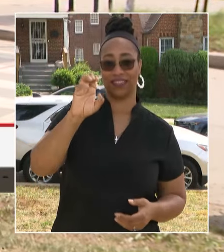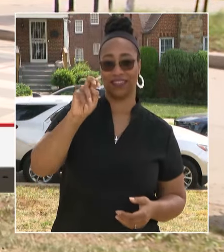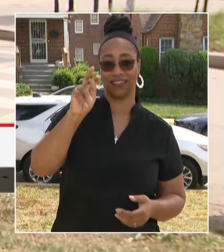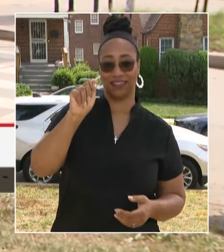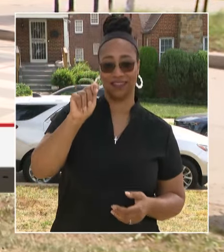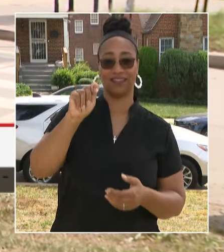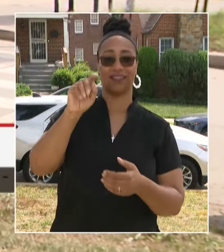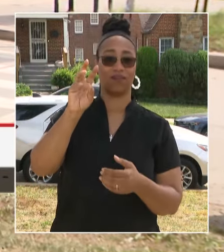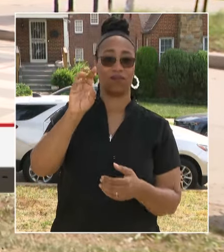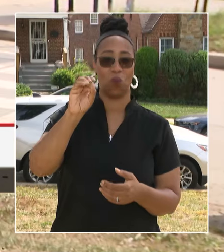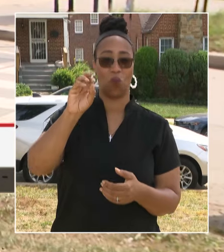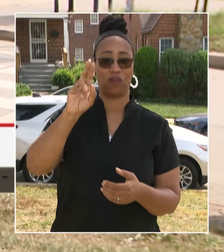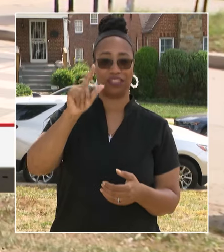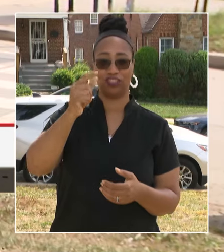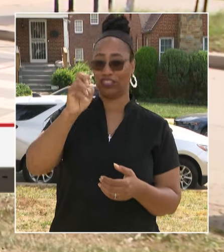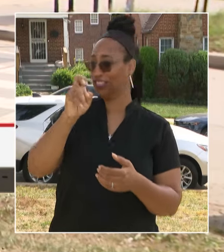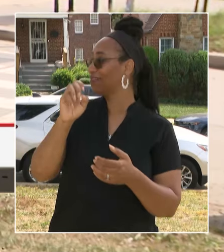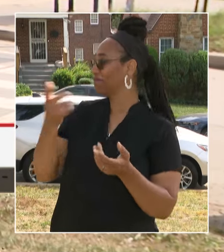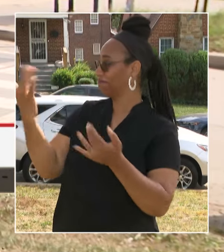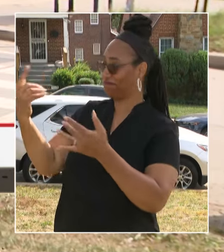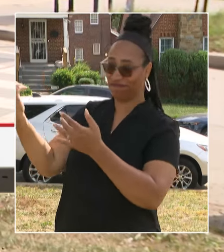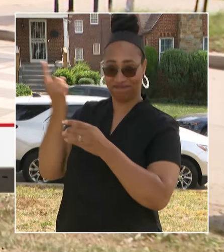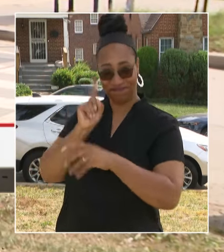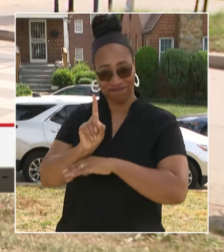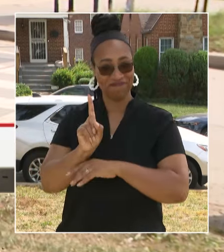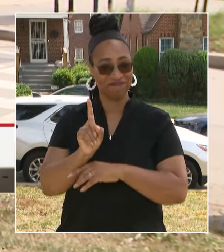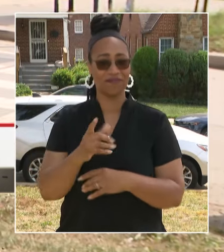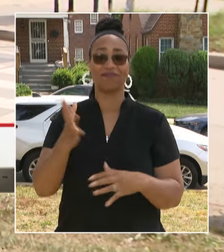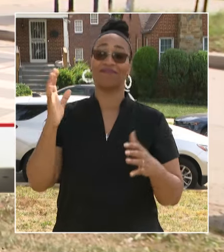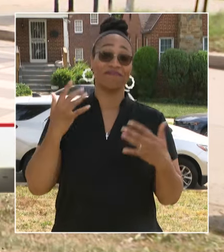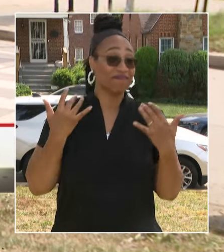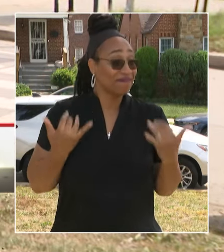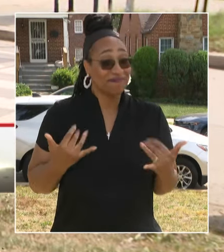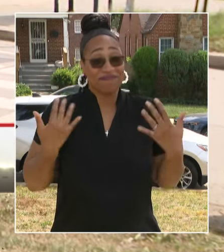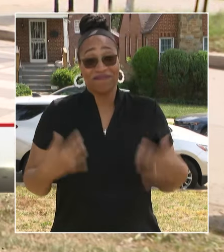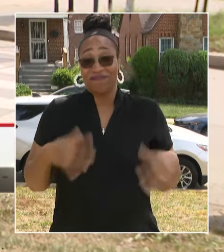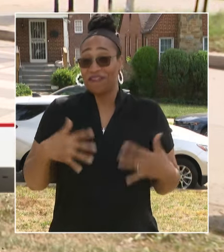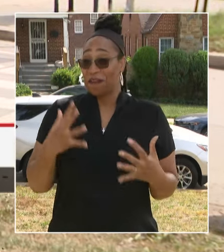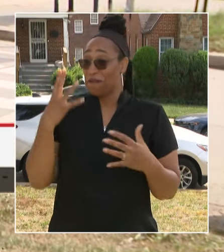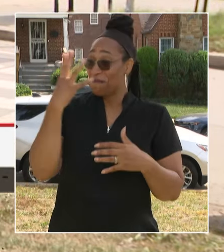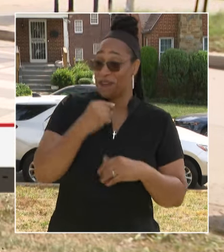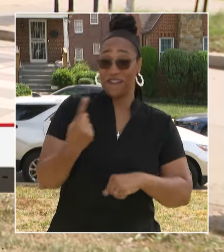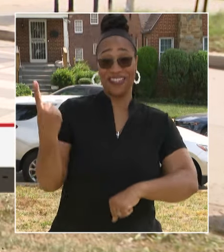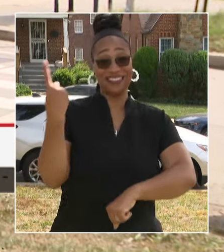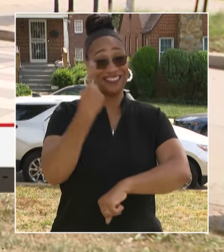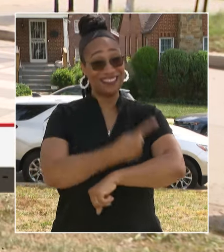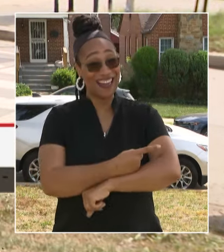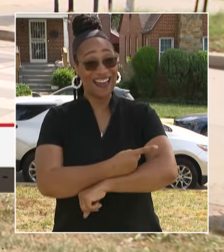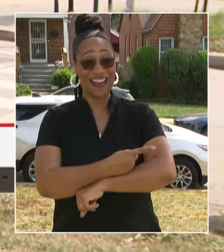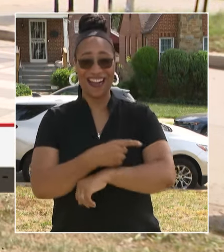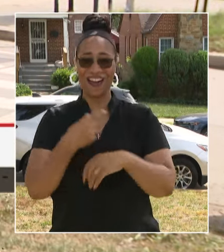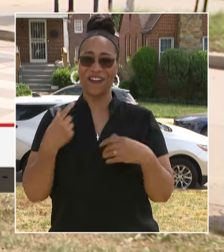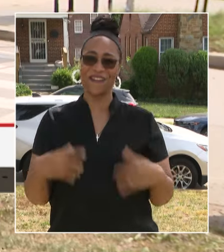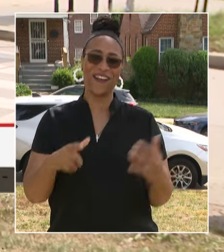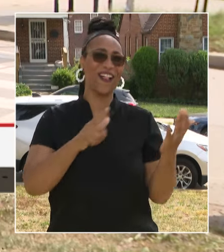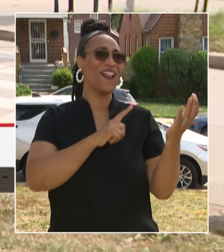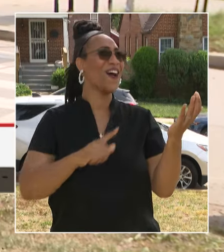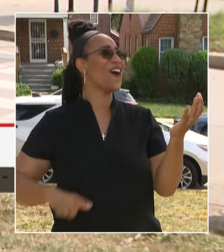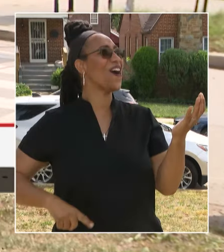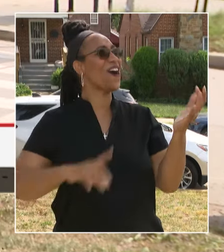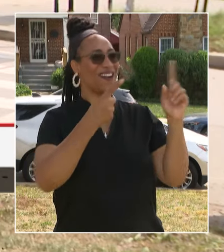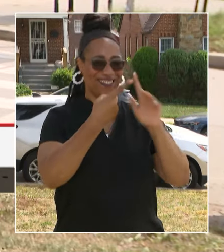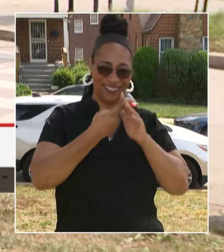Well, good morning. Isn't this a beautiful day the Lord has made for us? Made for us to have this great celebration, the